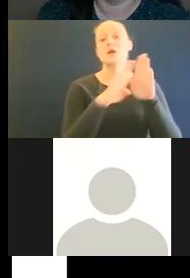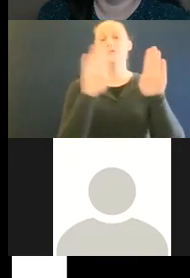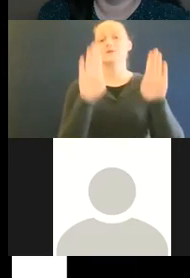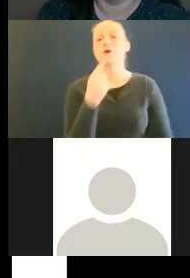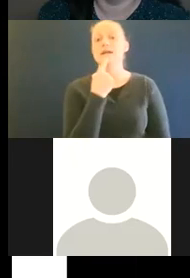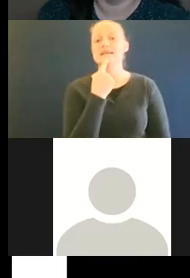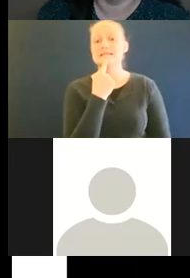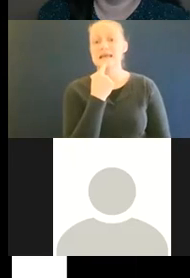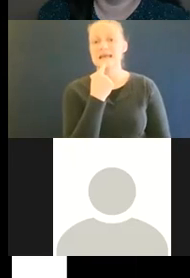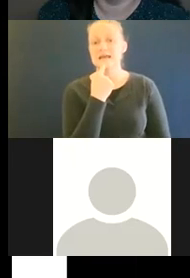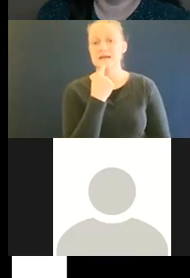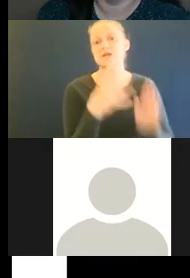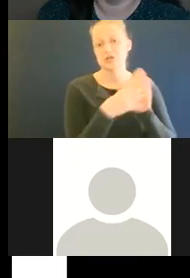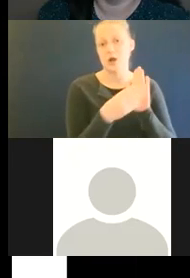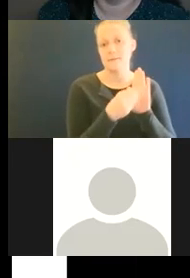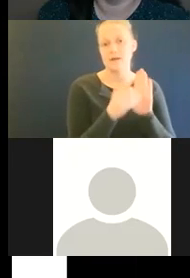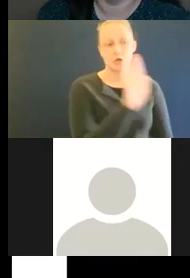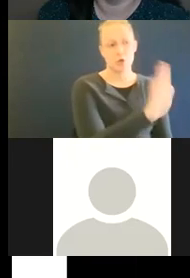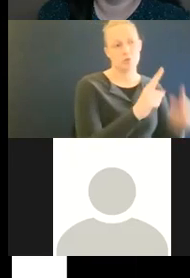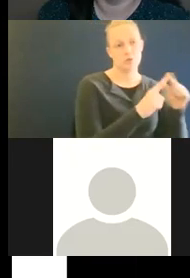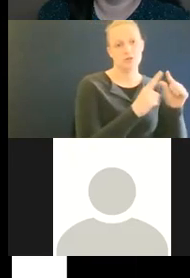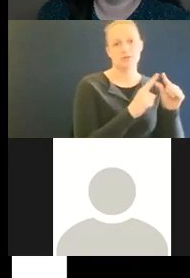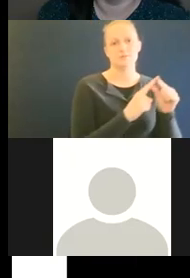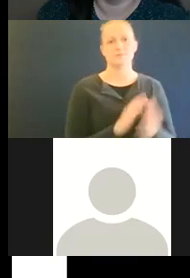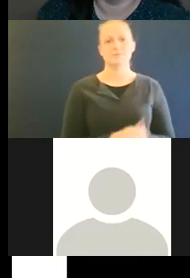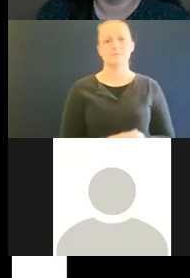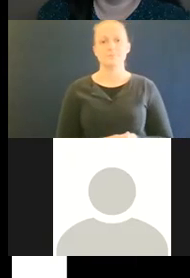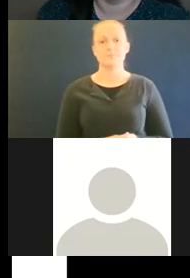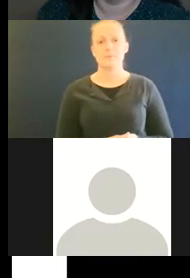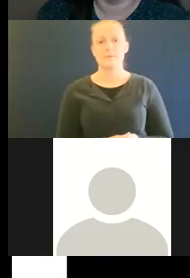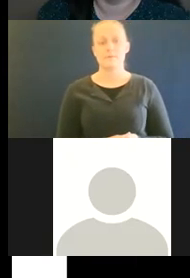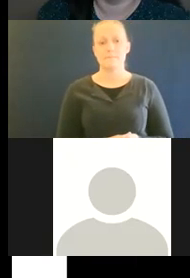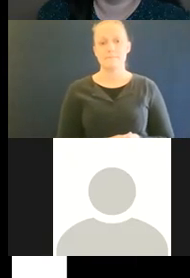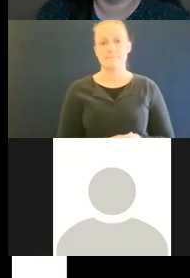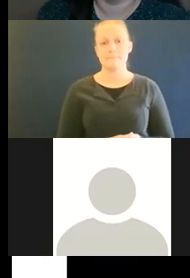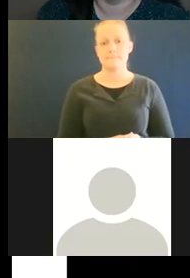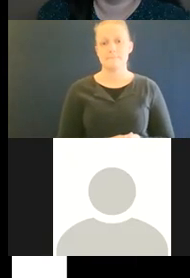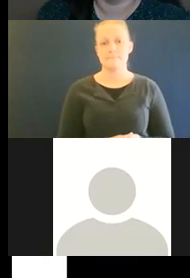to eat candy. sitting under.